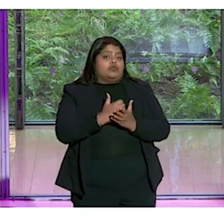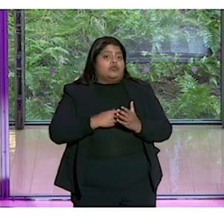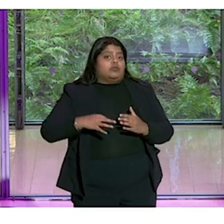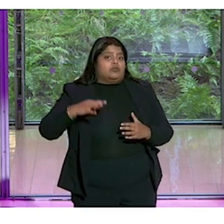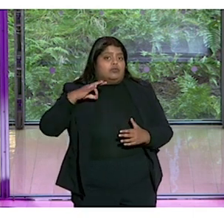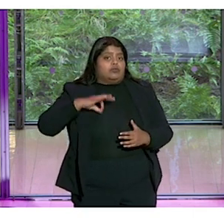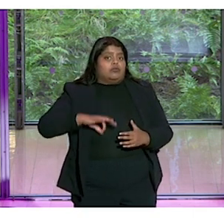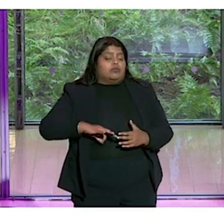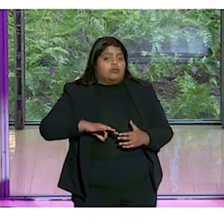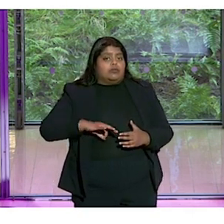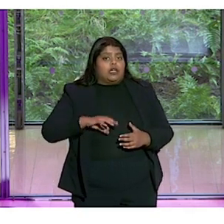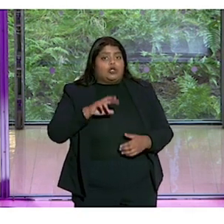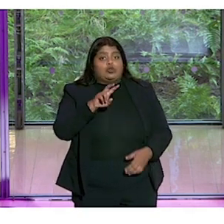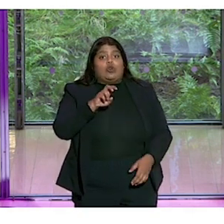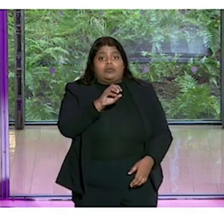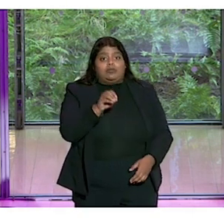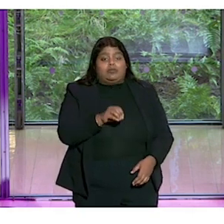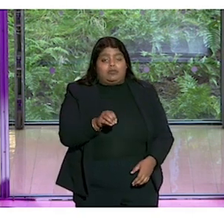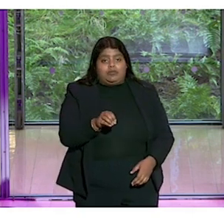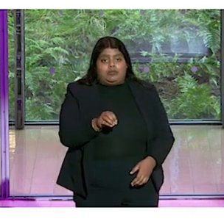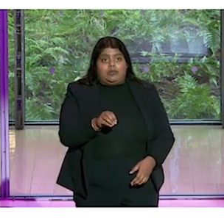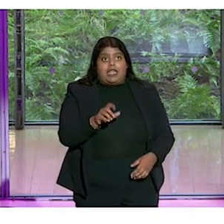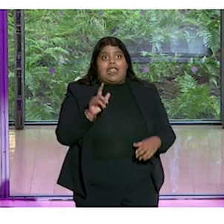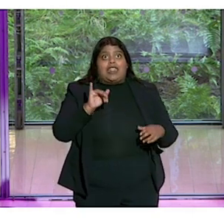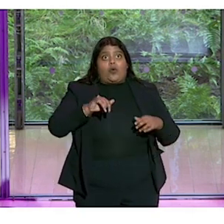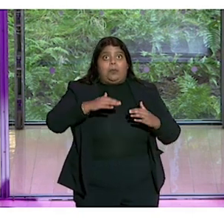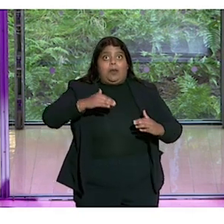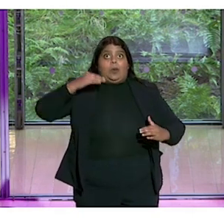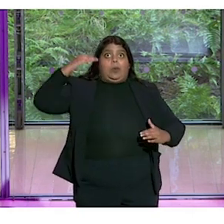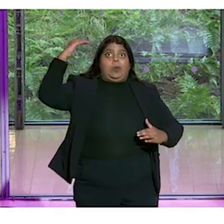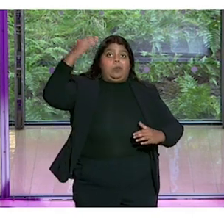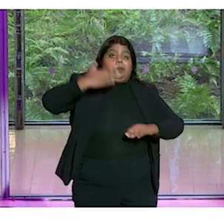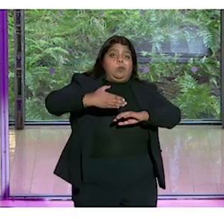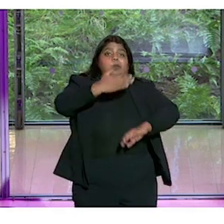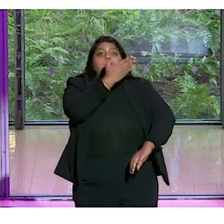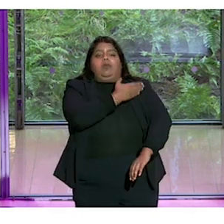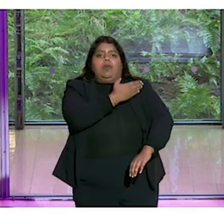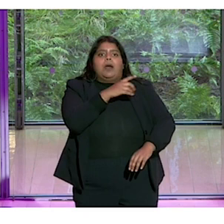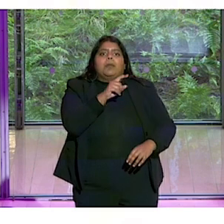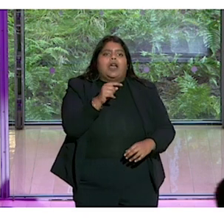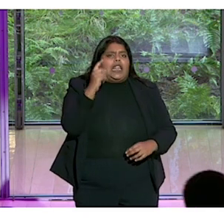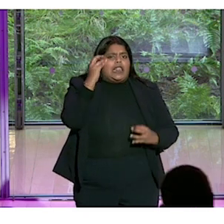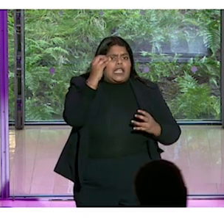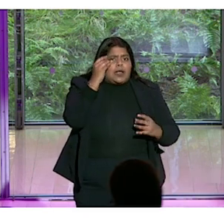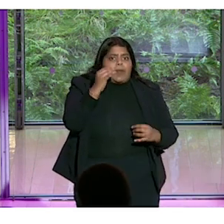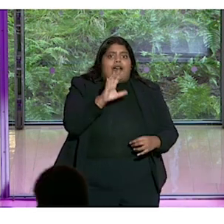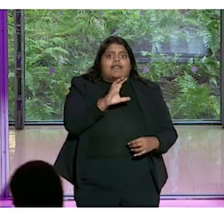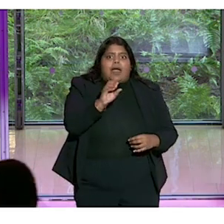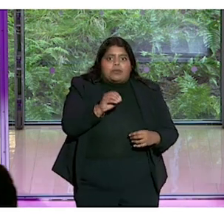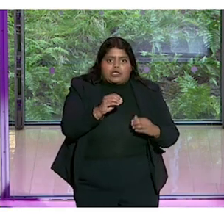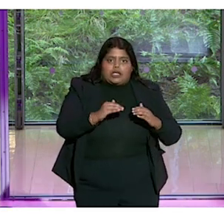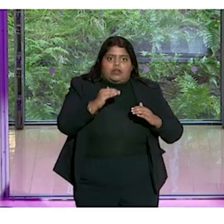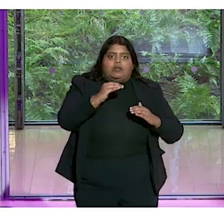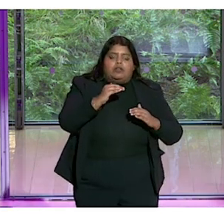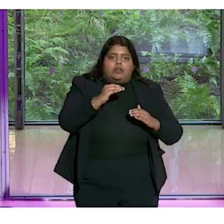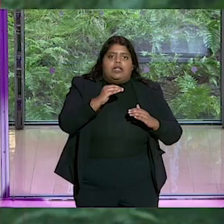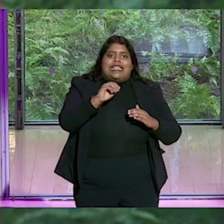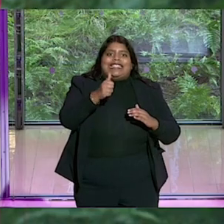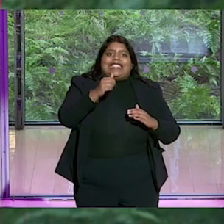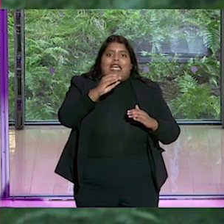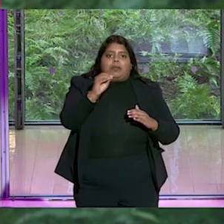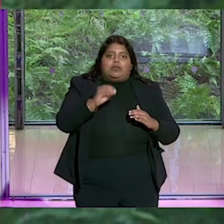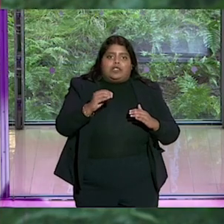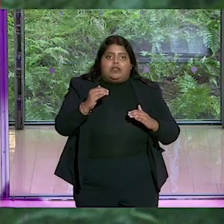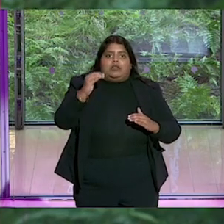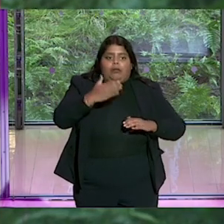huge, but even think about 5%, 10%. Incremental improvements over time can represent tens, maybe